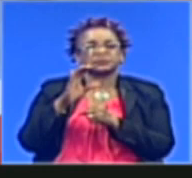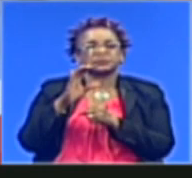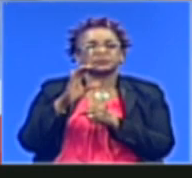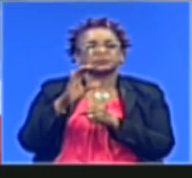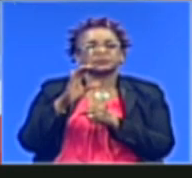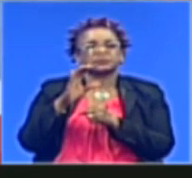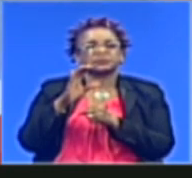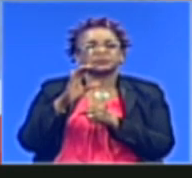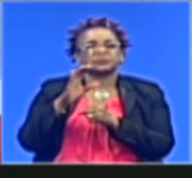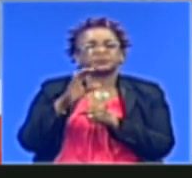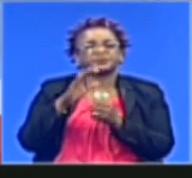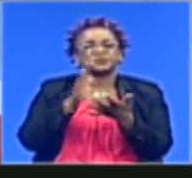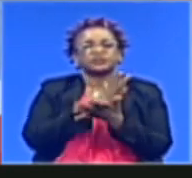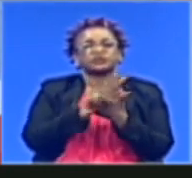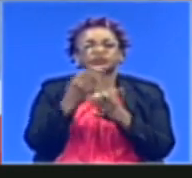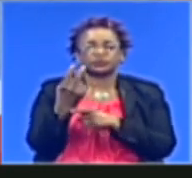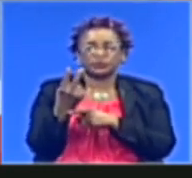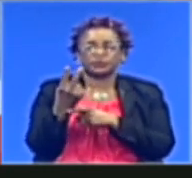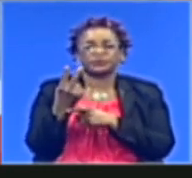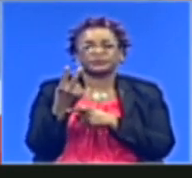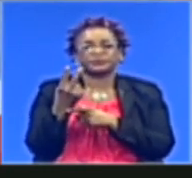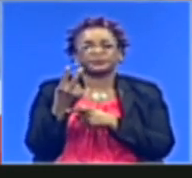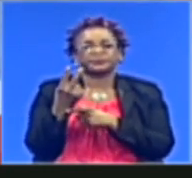Namely, Section 2,